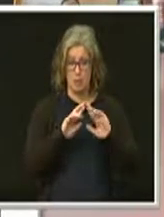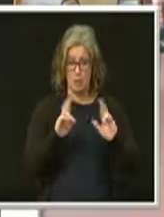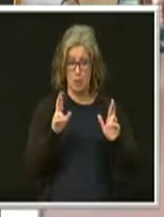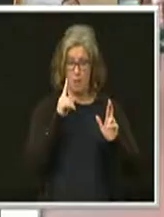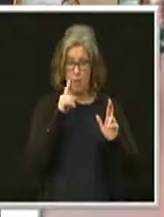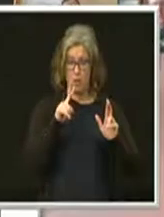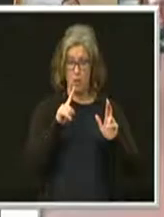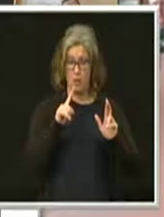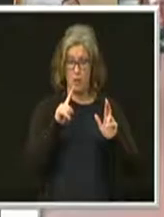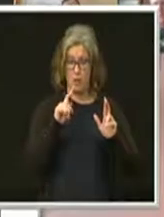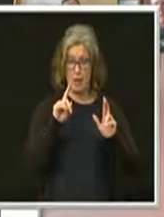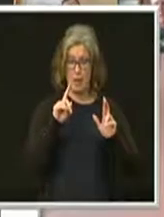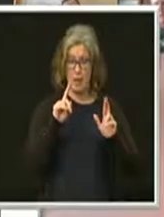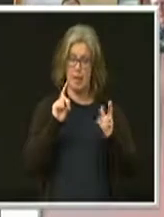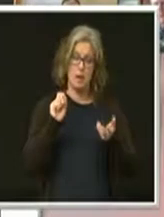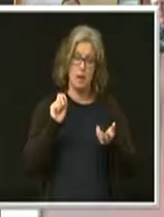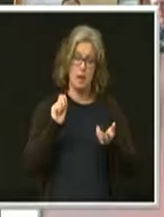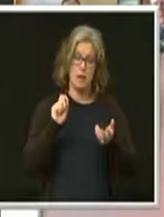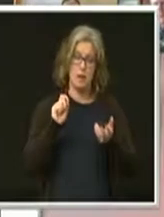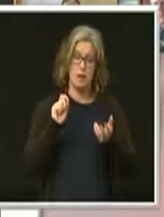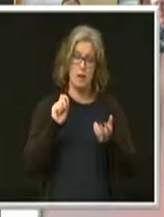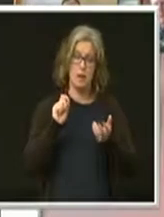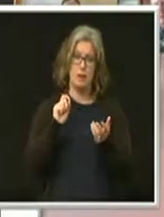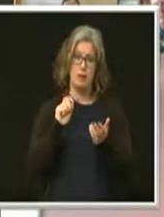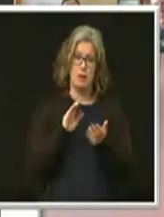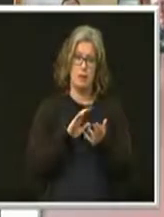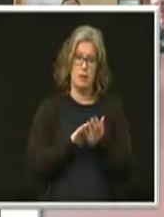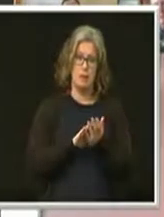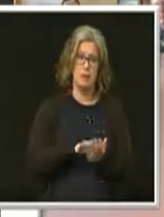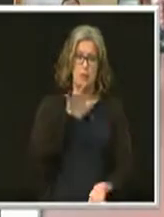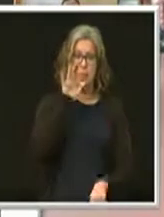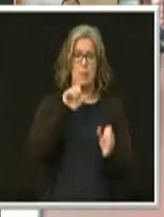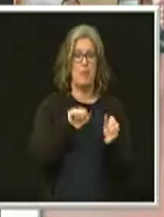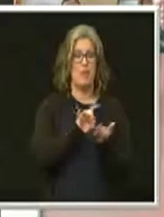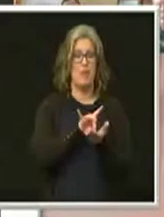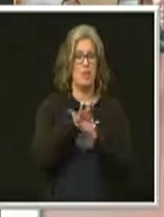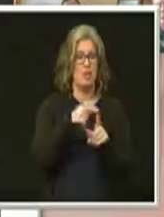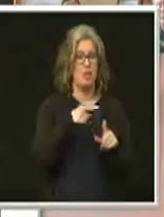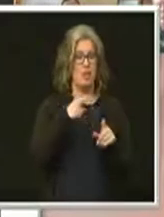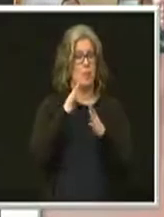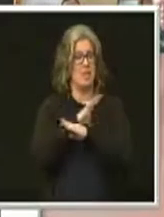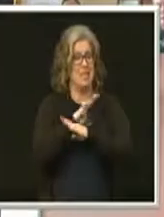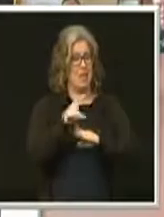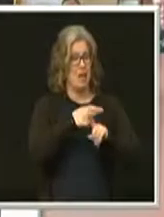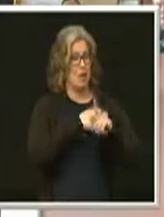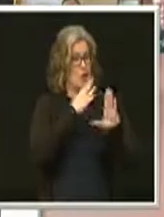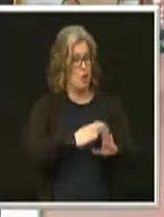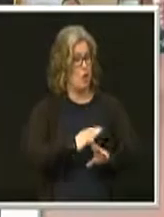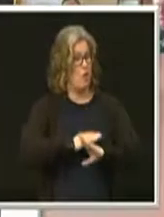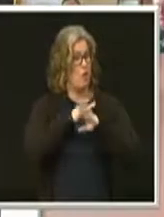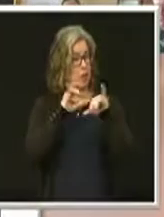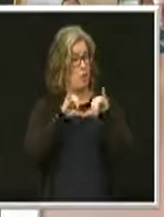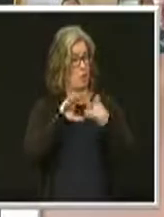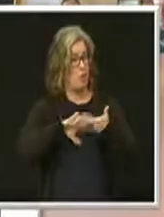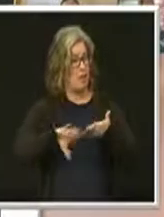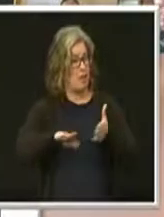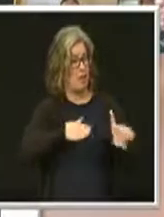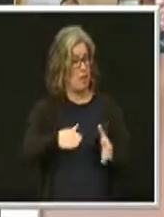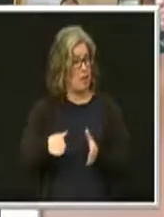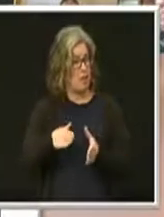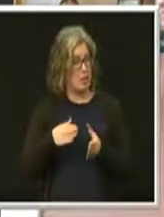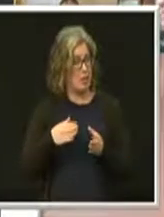the avalanche of potential evictions for businesses and renters? And are there preventive measures or relief plans in the